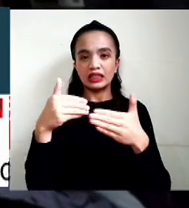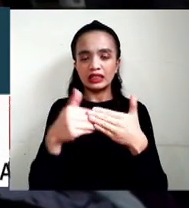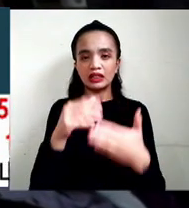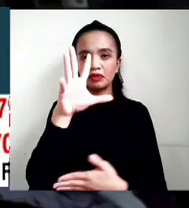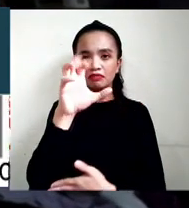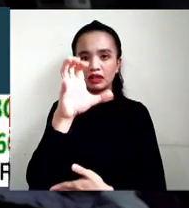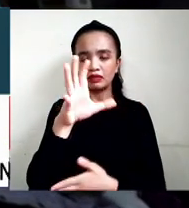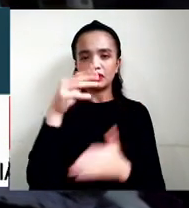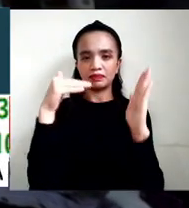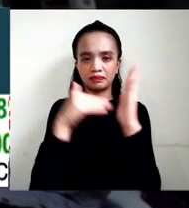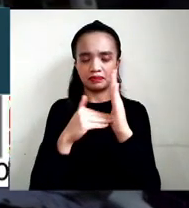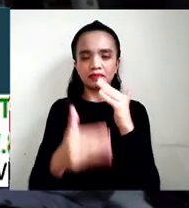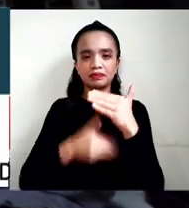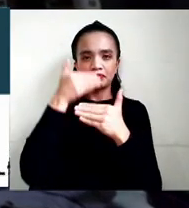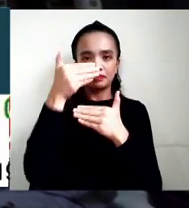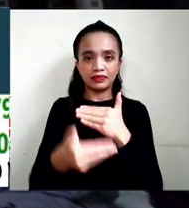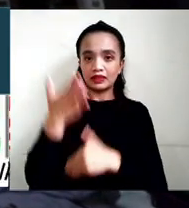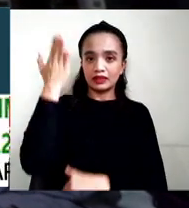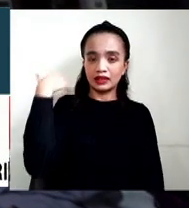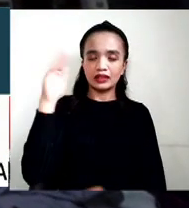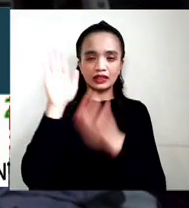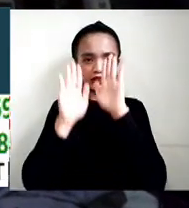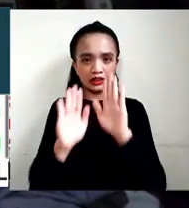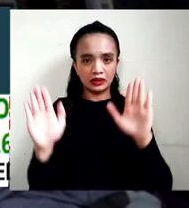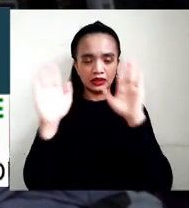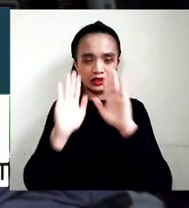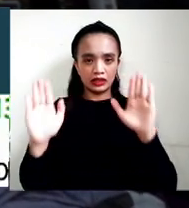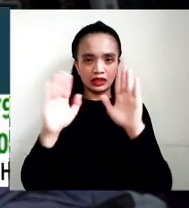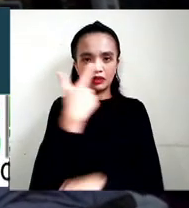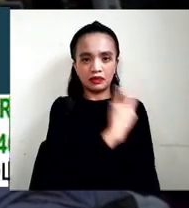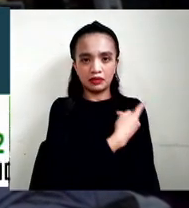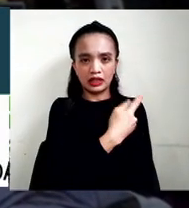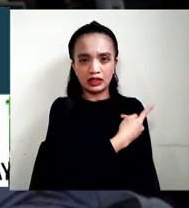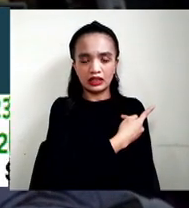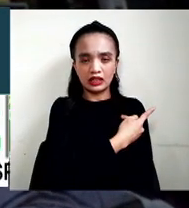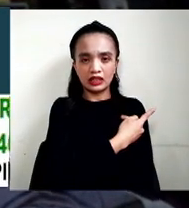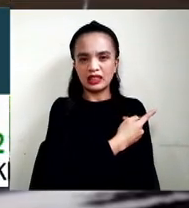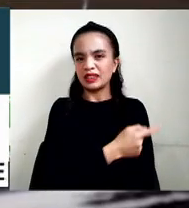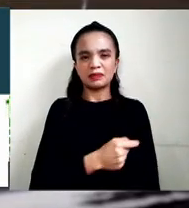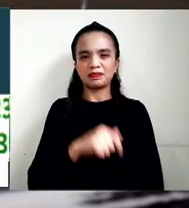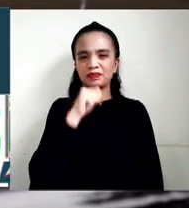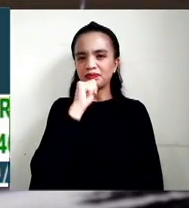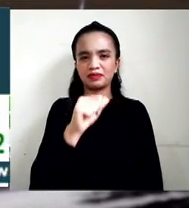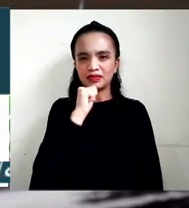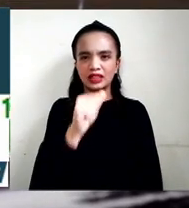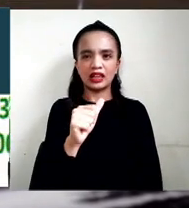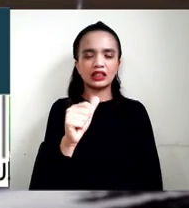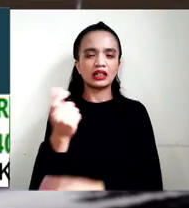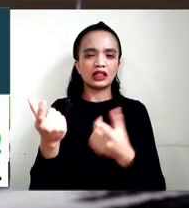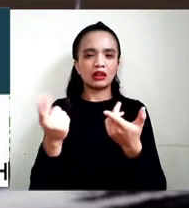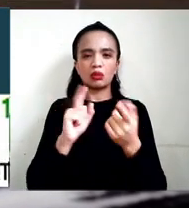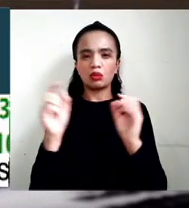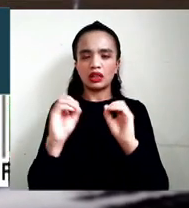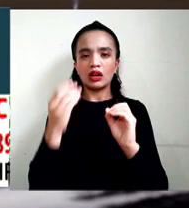CEO Hayward Donegan on Sunday said vaccine supply has so far been unable to meet the demand. She added that private